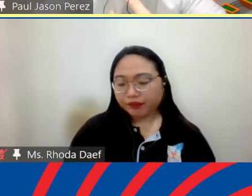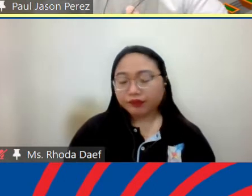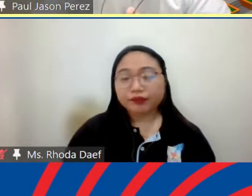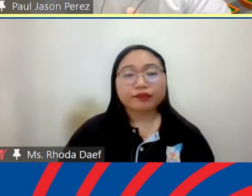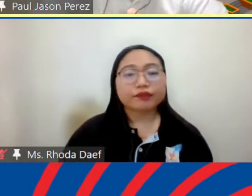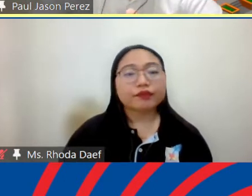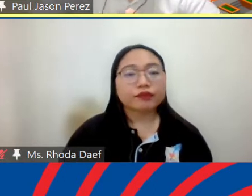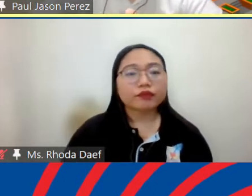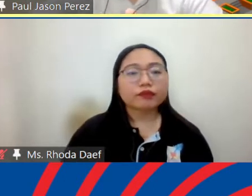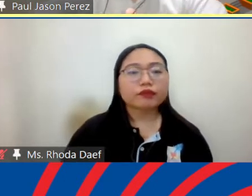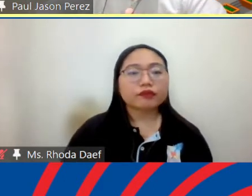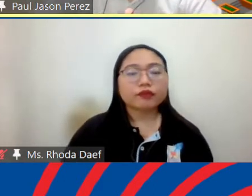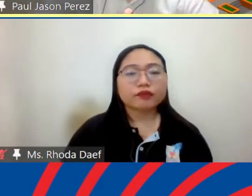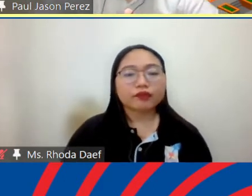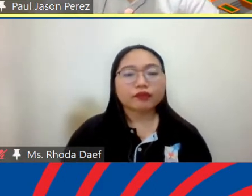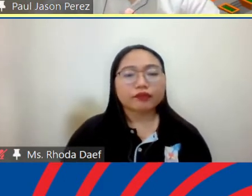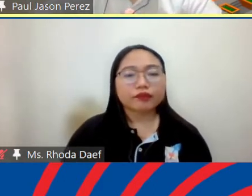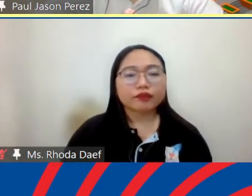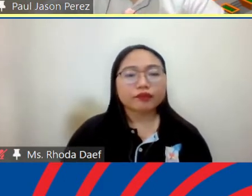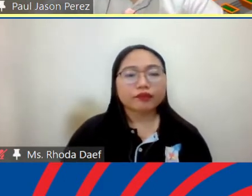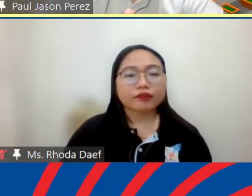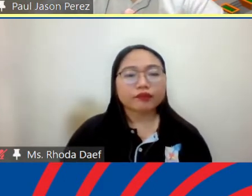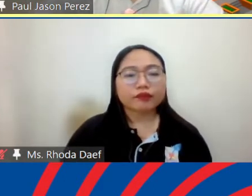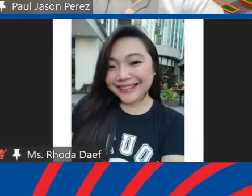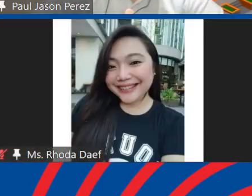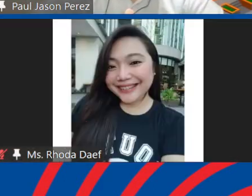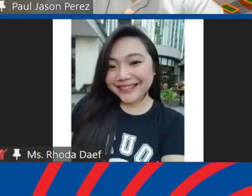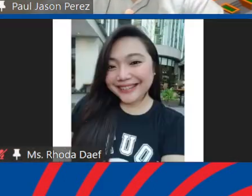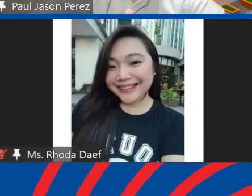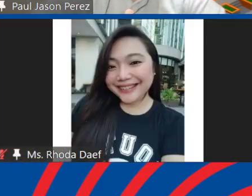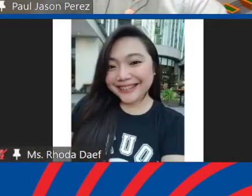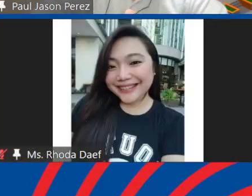Okay, so back to our Slido.